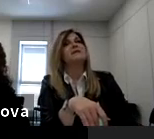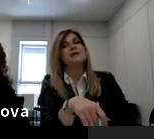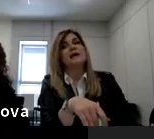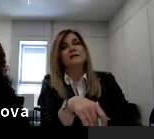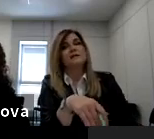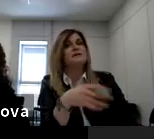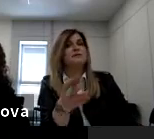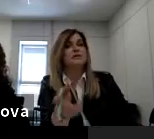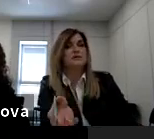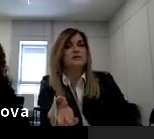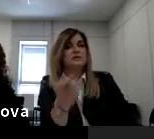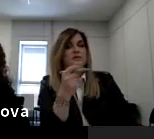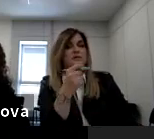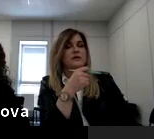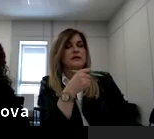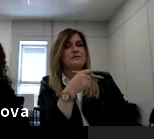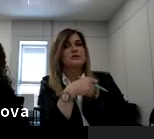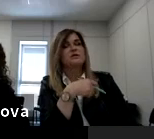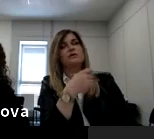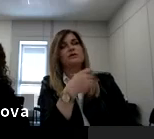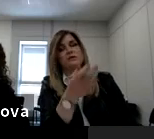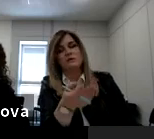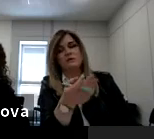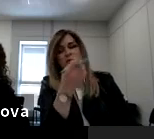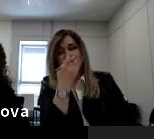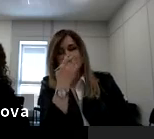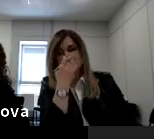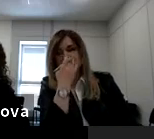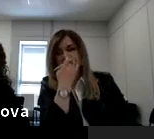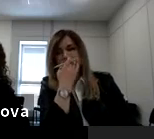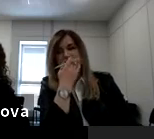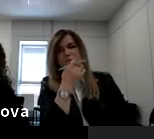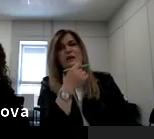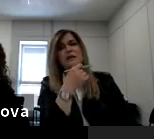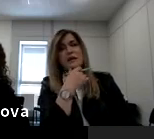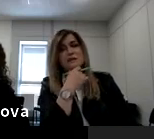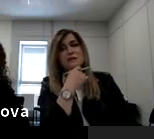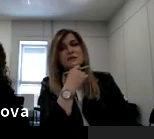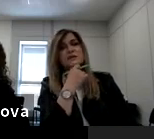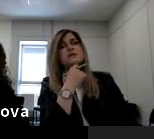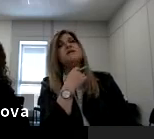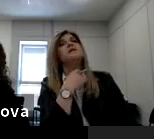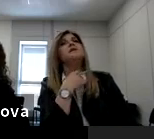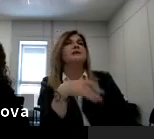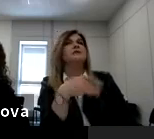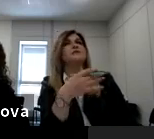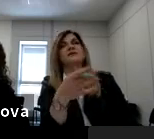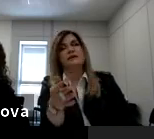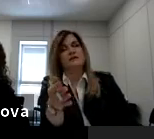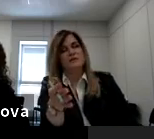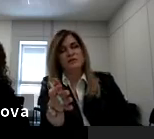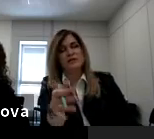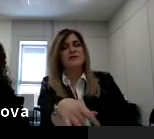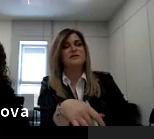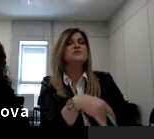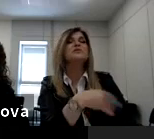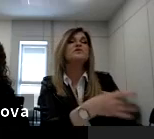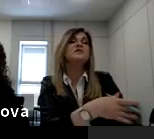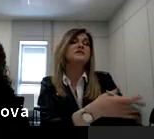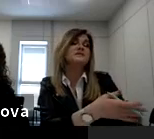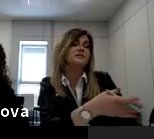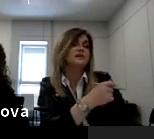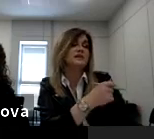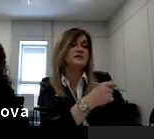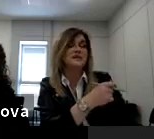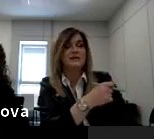and Interlight, it's a Moscow exhibition, also was cancelled this year. It was not cancelled, okay, it was